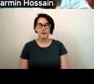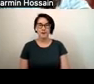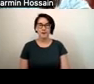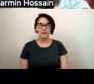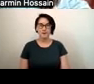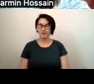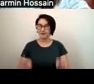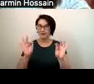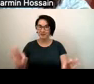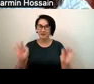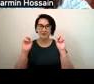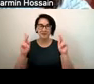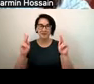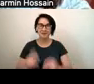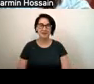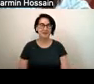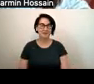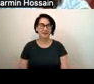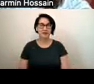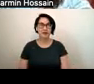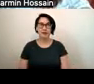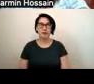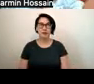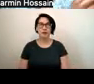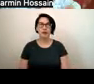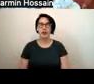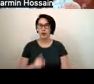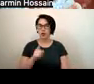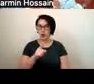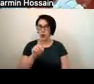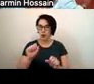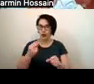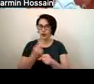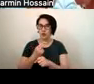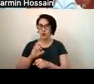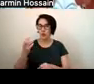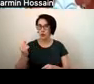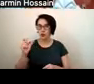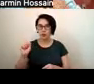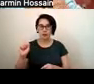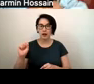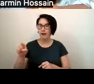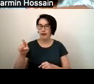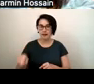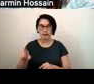All right, everybody. So you should have the ability to use the chat feature if any issues are coming up.